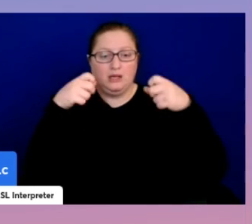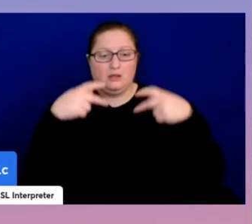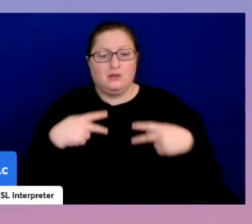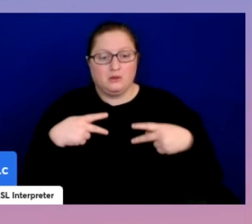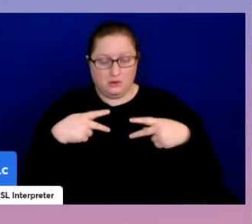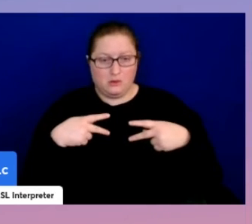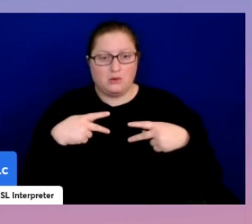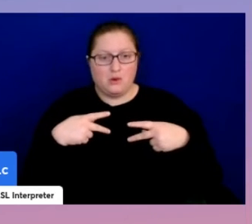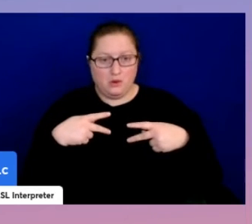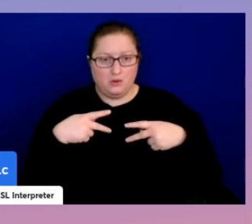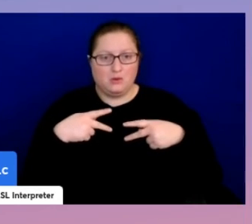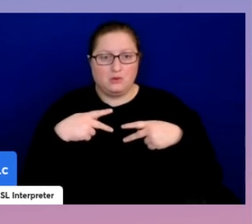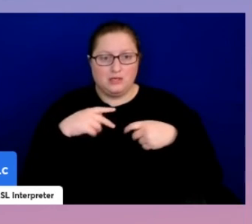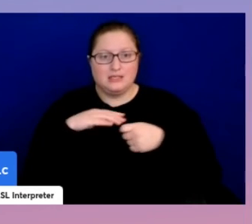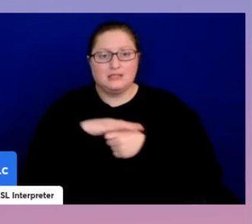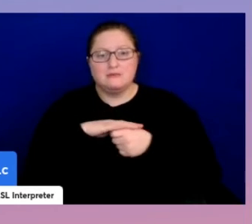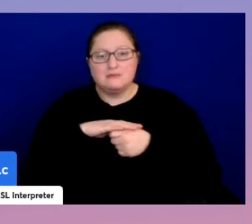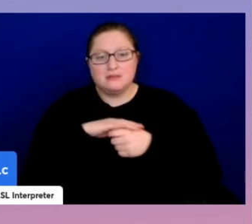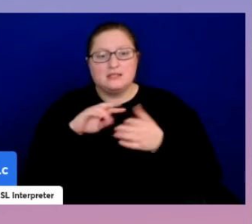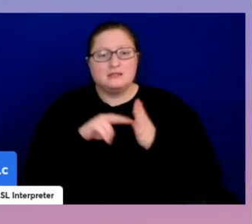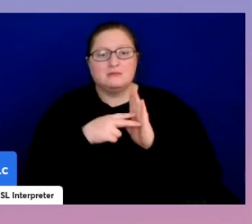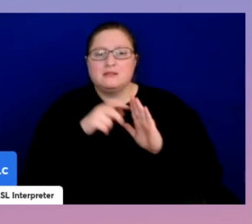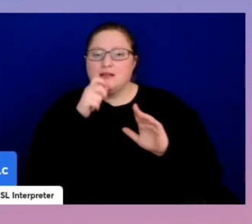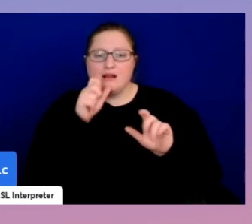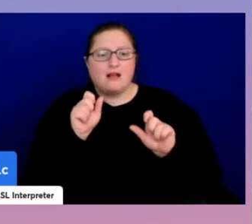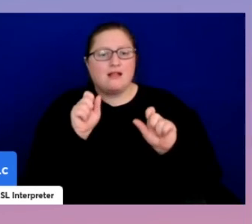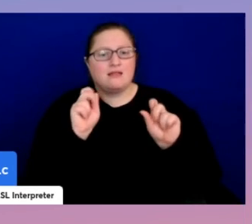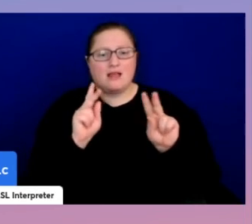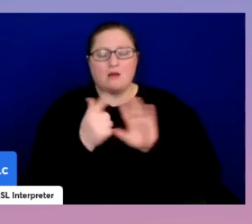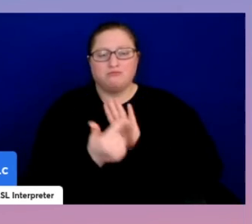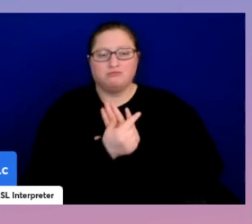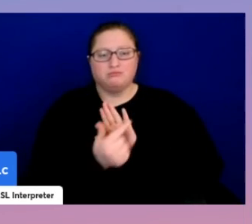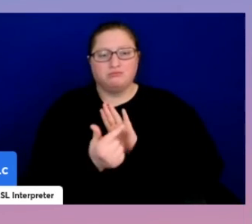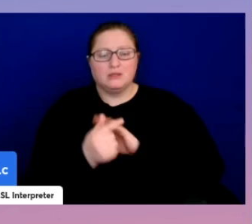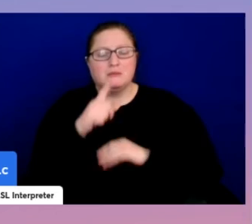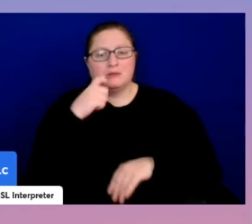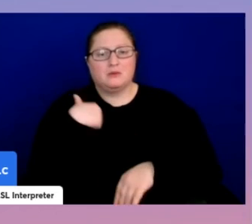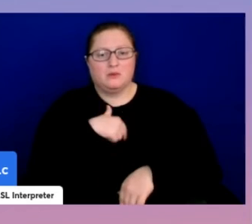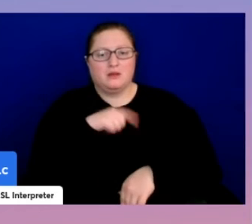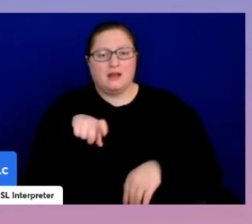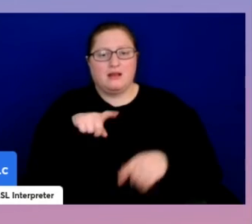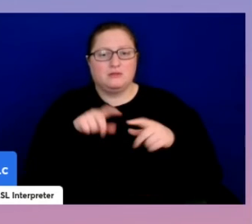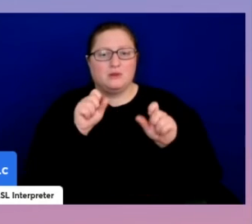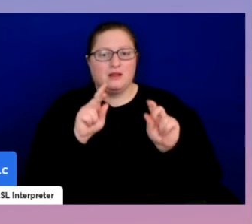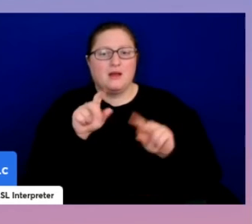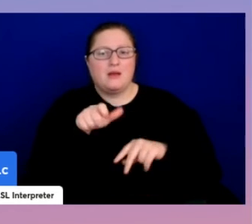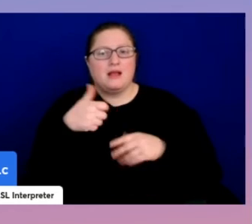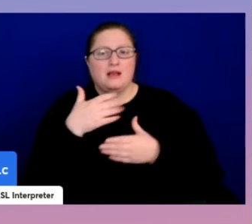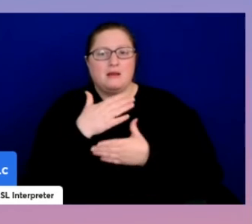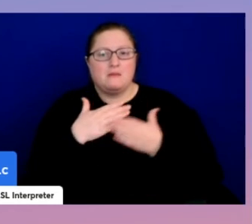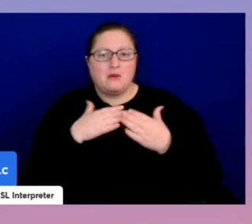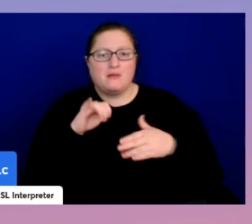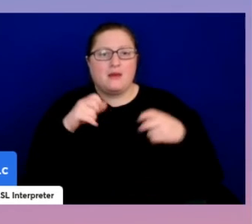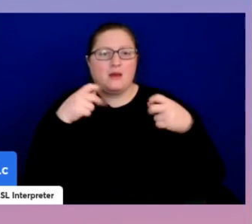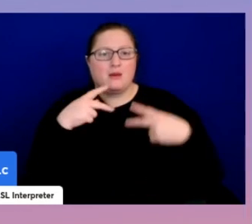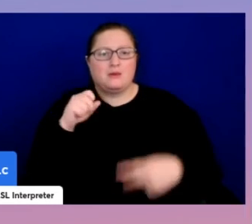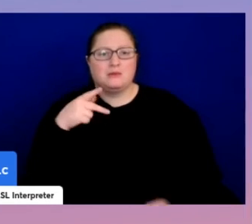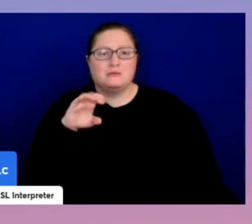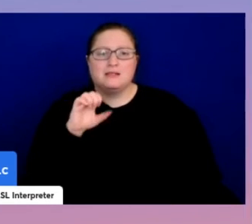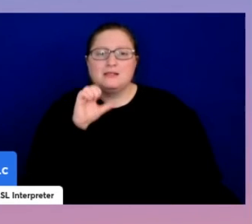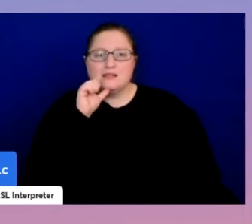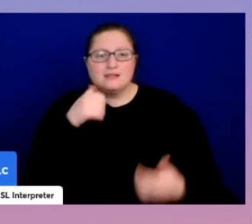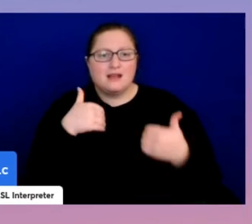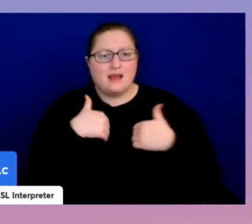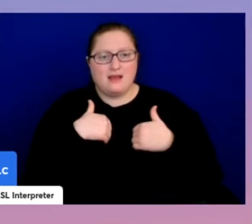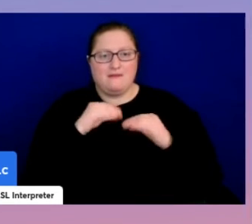that is not allow that because we need to allow any port, but CodeSpace doesn't have the fixed